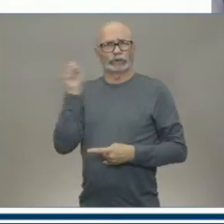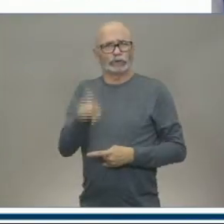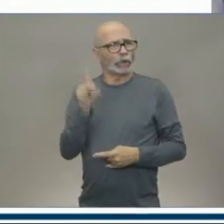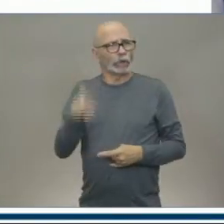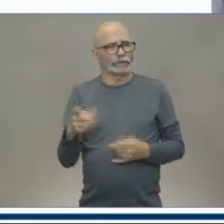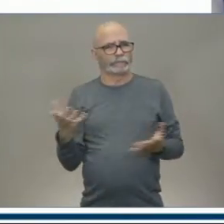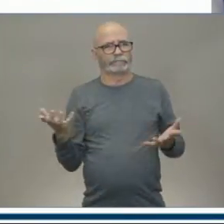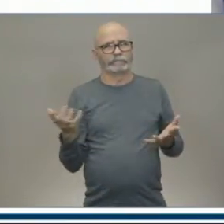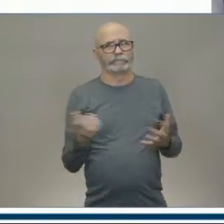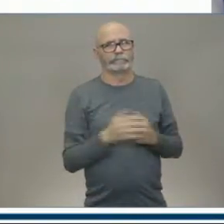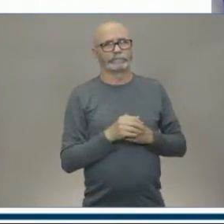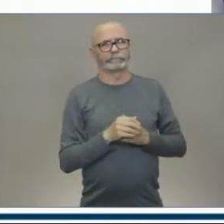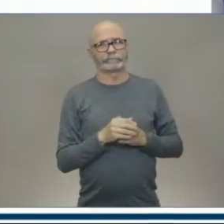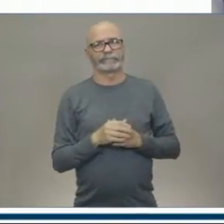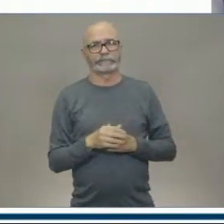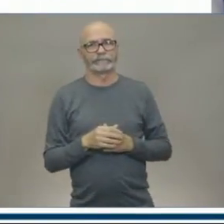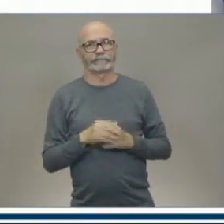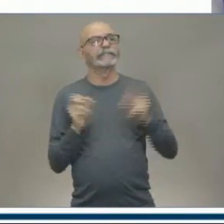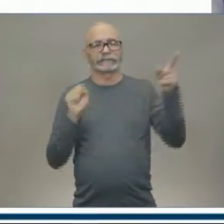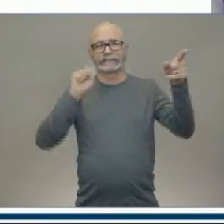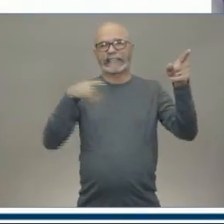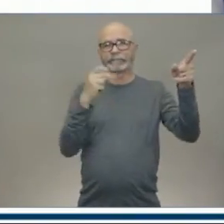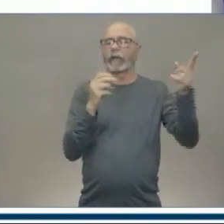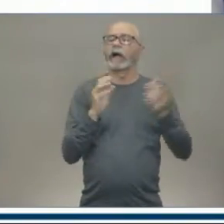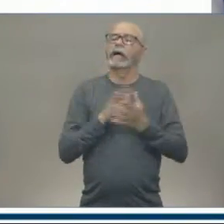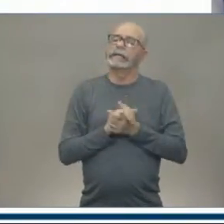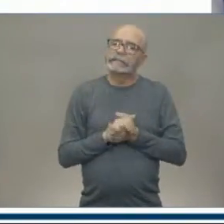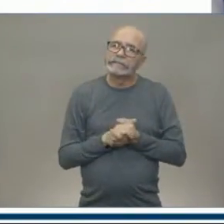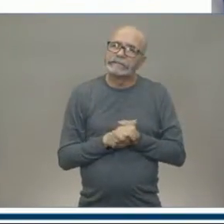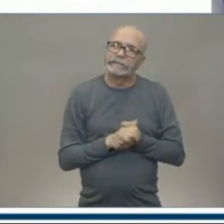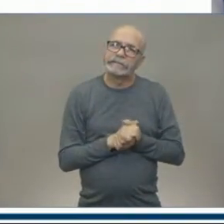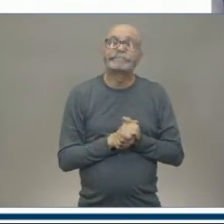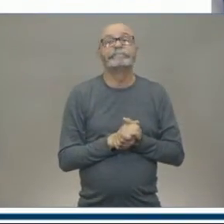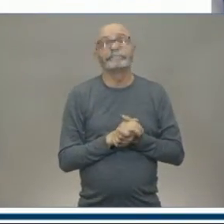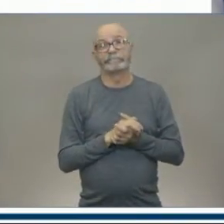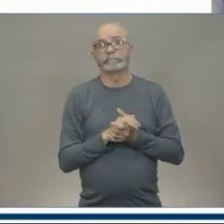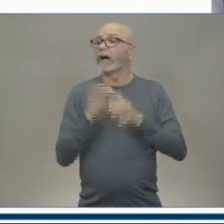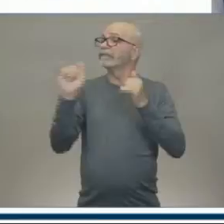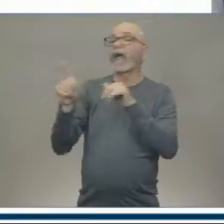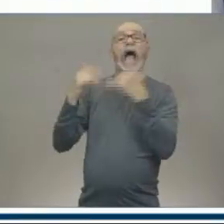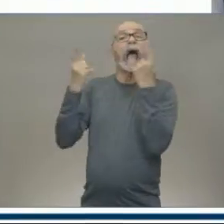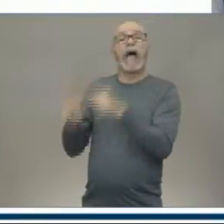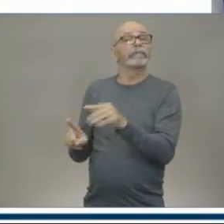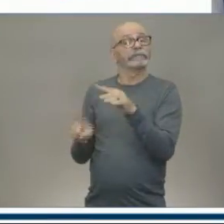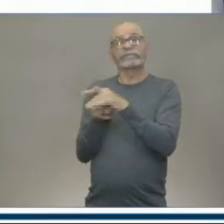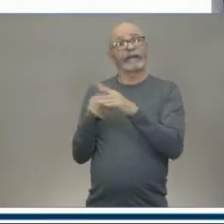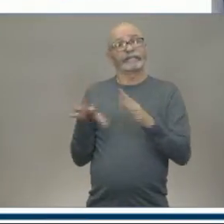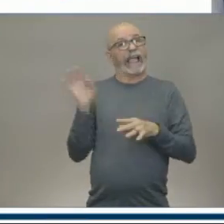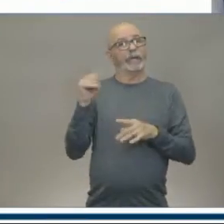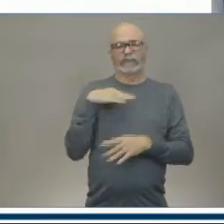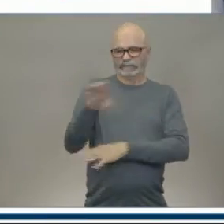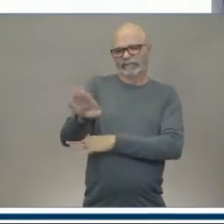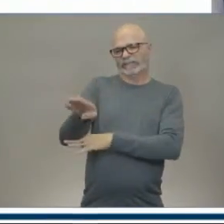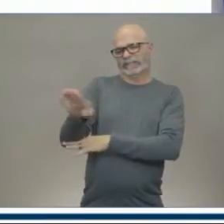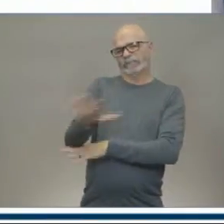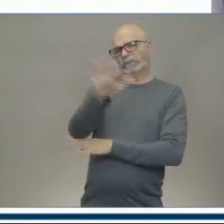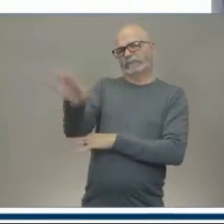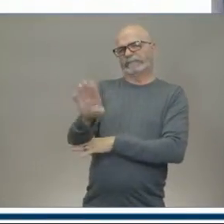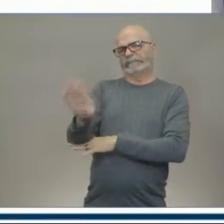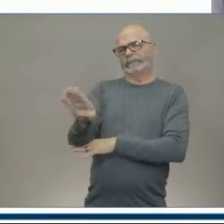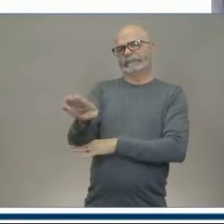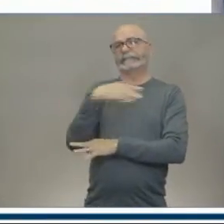when those first cases came in. It's my understanding it was late in the day. We were trying to communicate with families. Whether